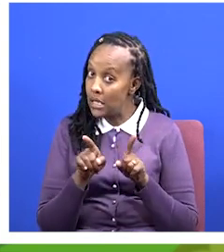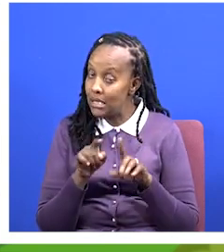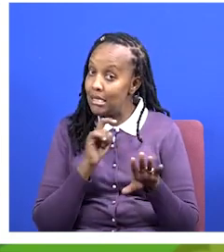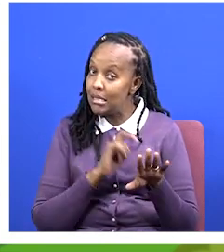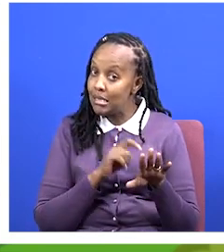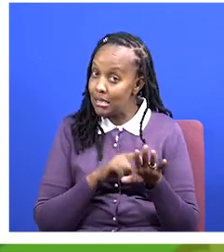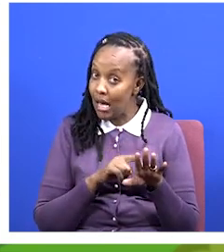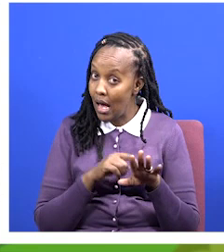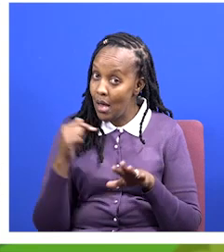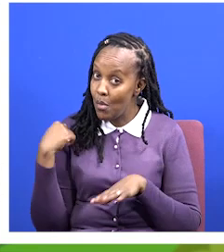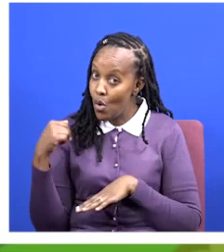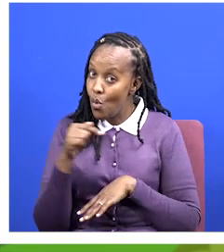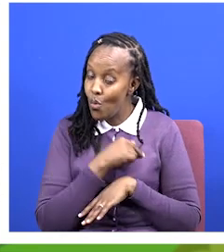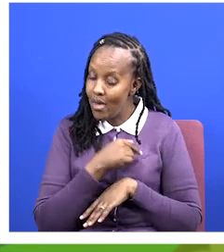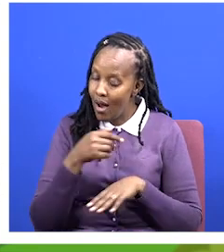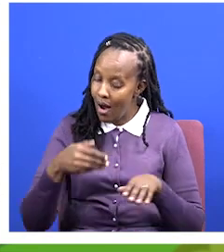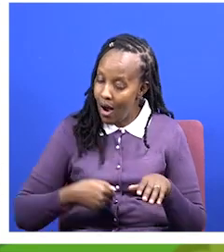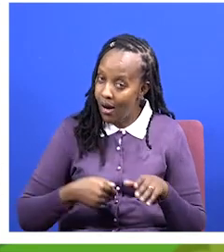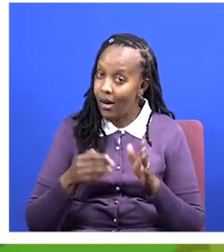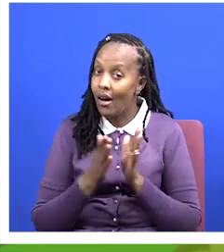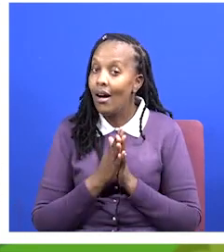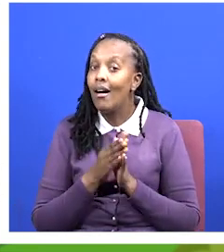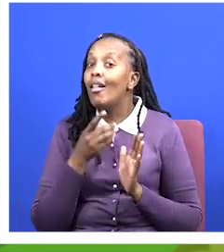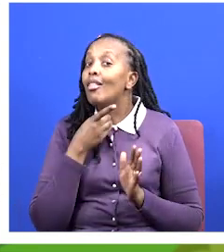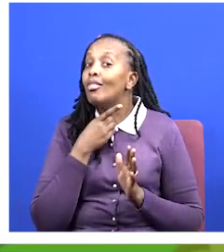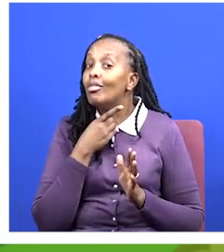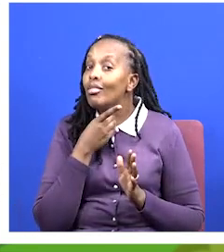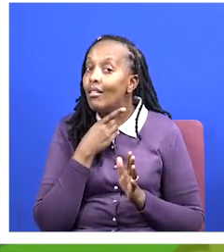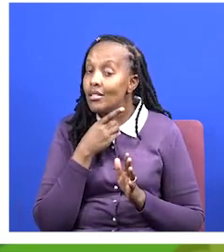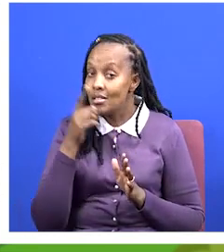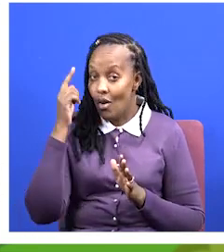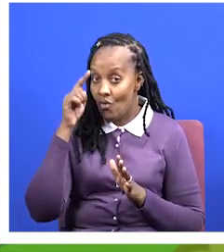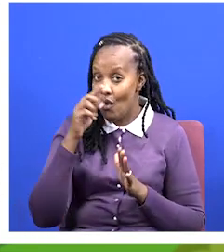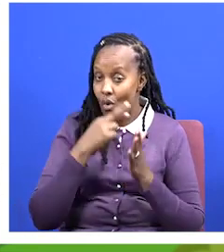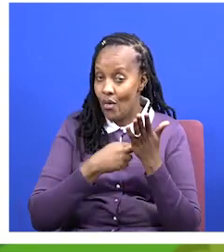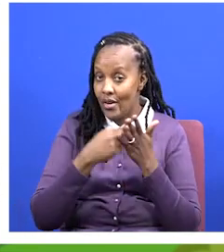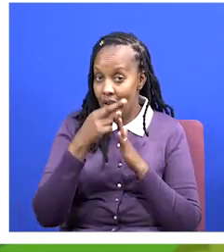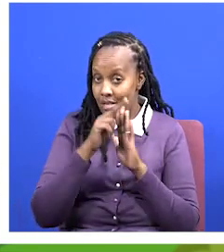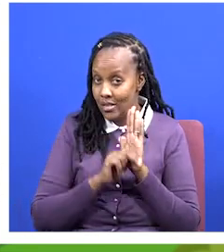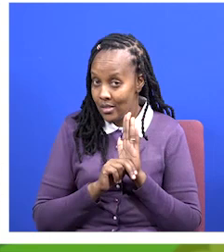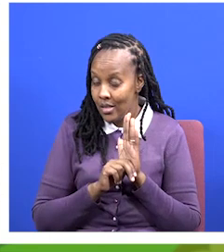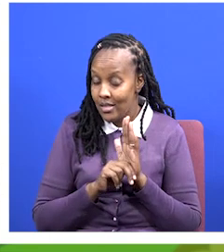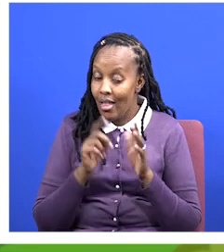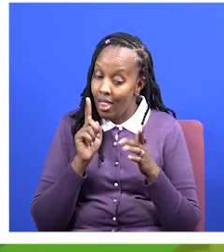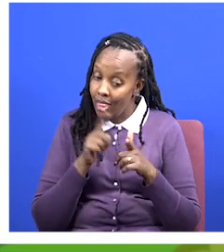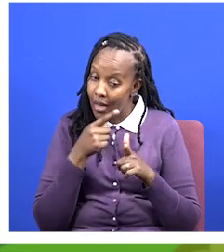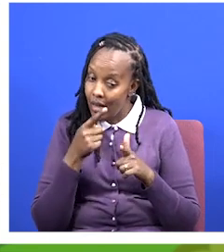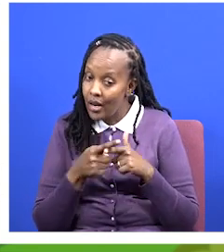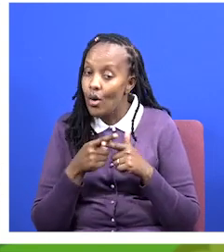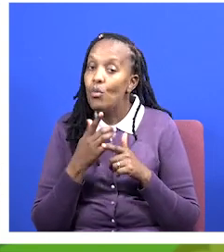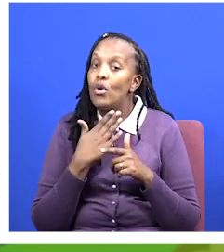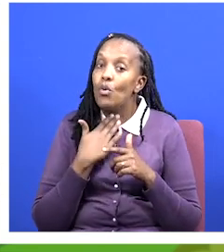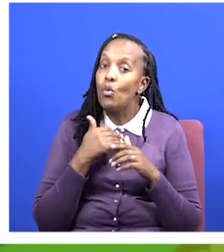But when we hunger and thirst for righteousness, we always want in our